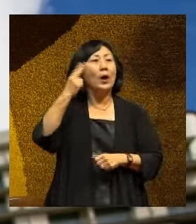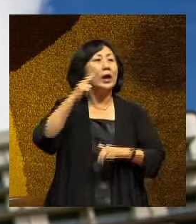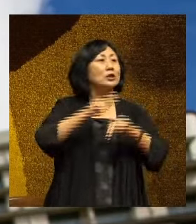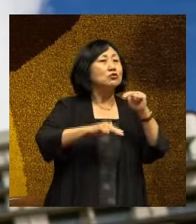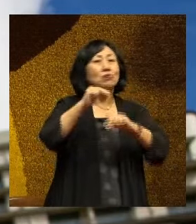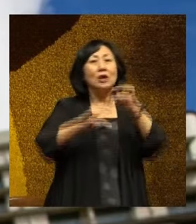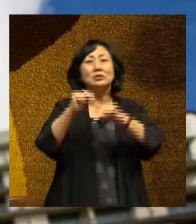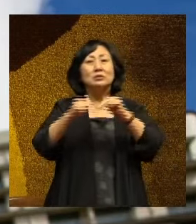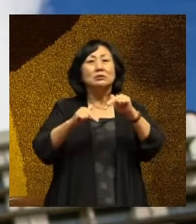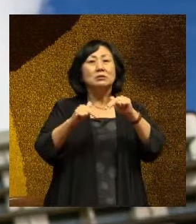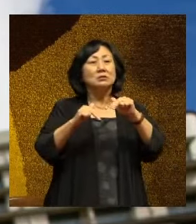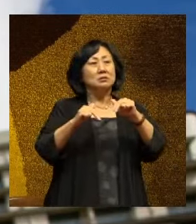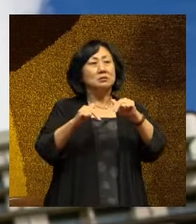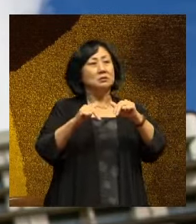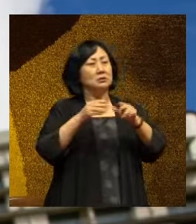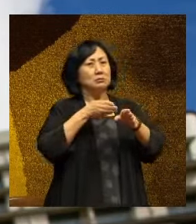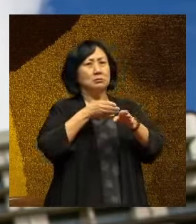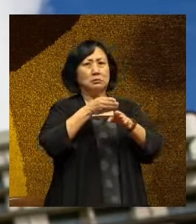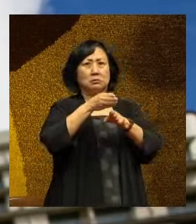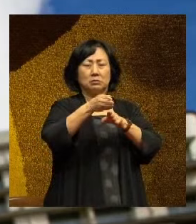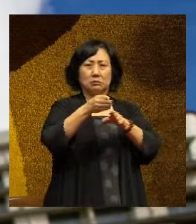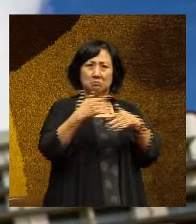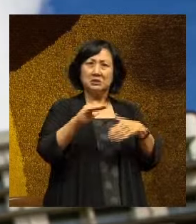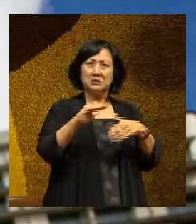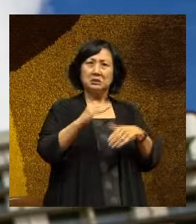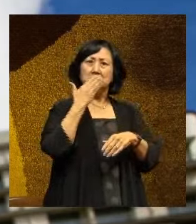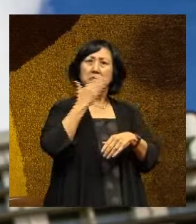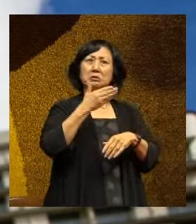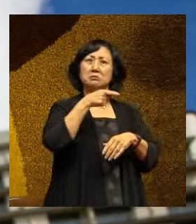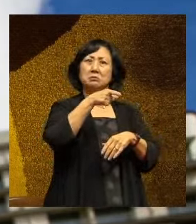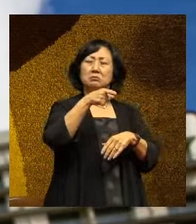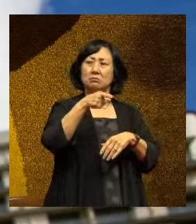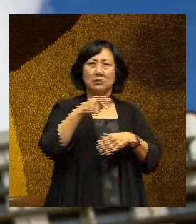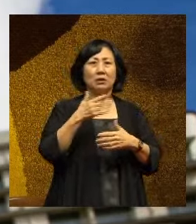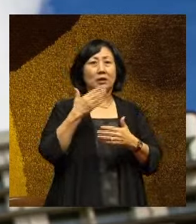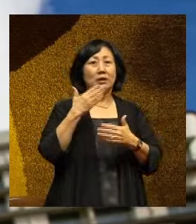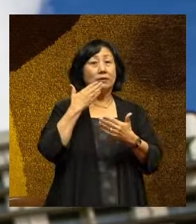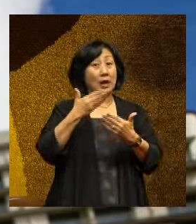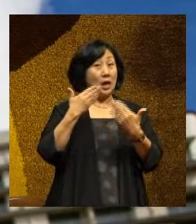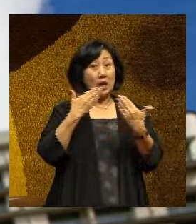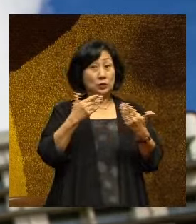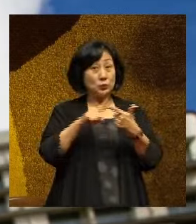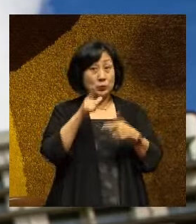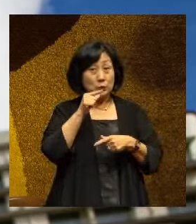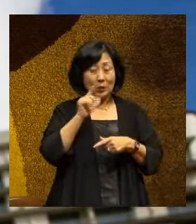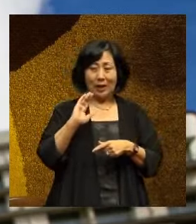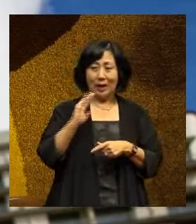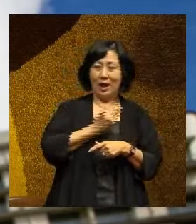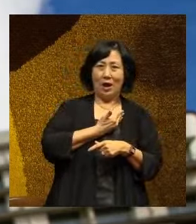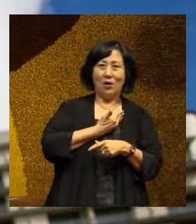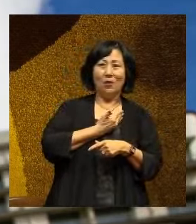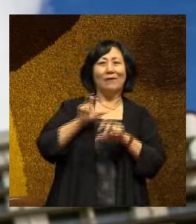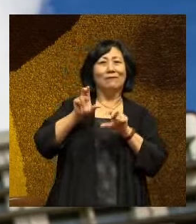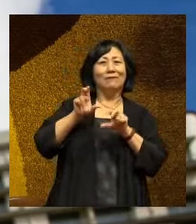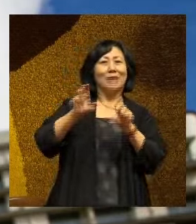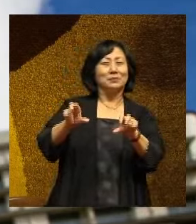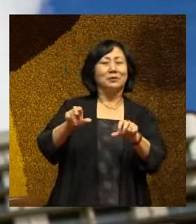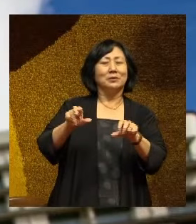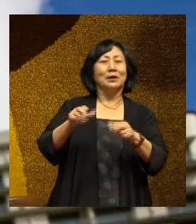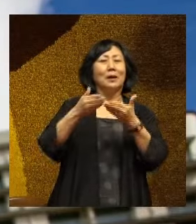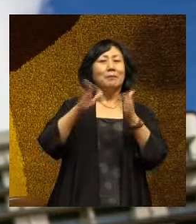has led the state's economic recovery, thanks in large part to our investment in public